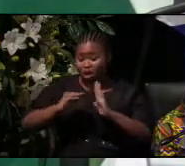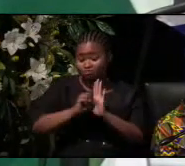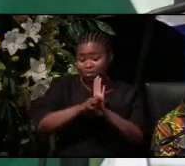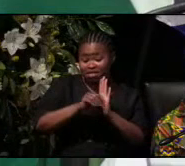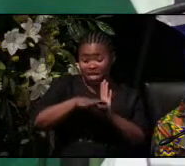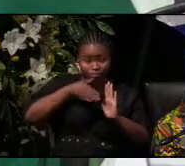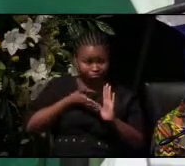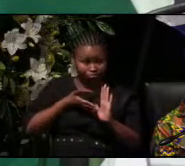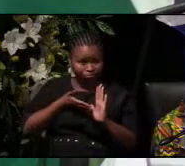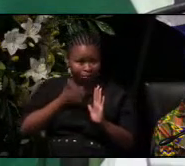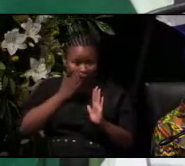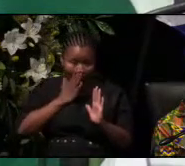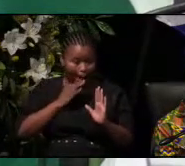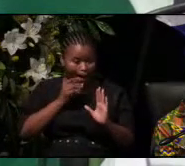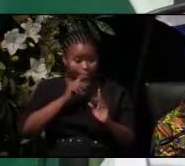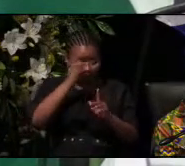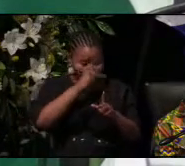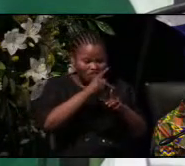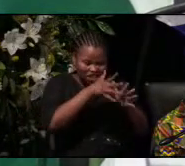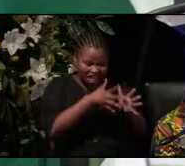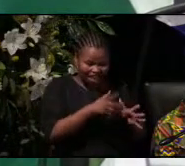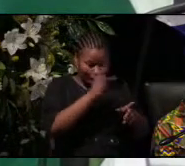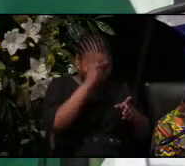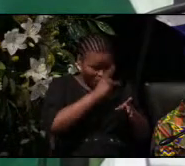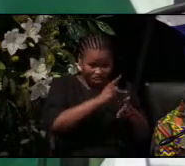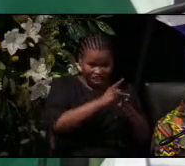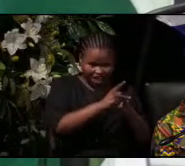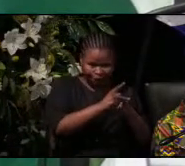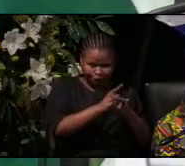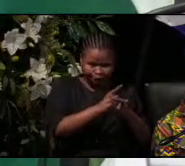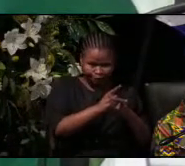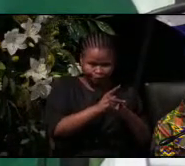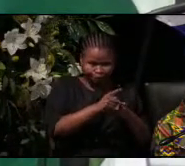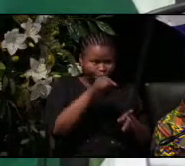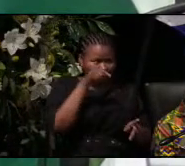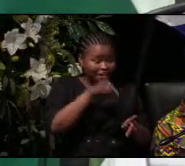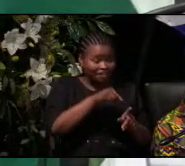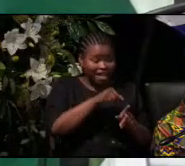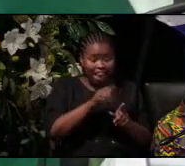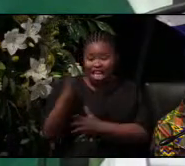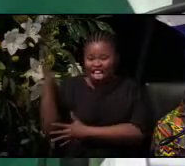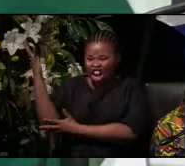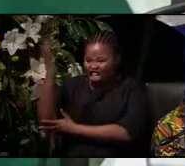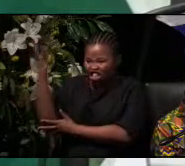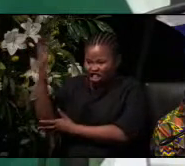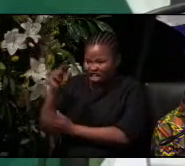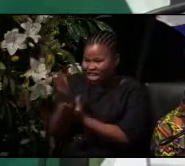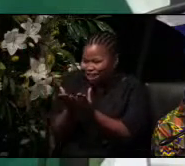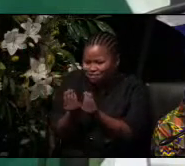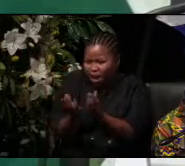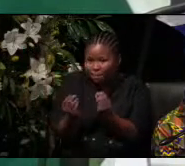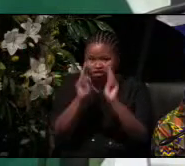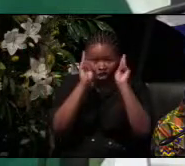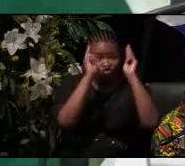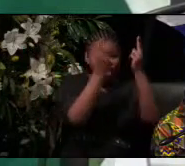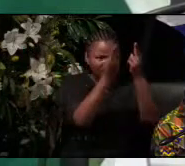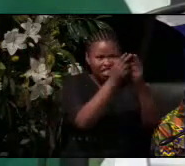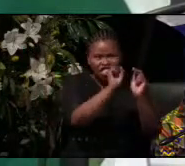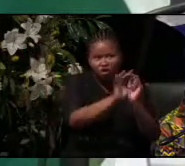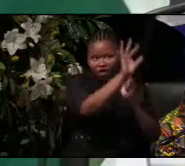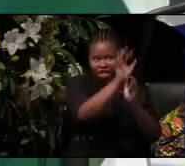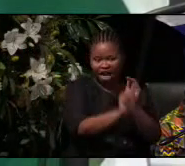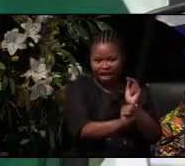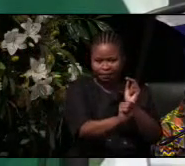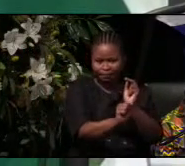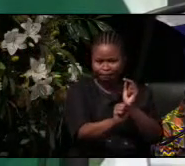media professionally he he has a lecture he has lectured in a number of universities in South